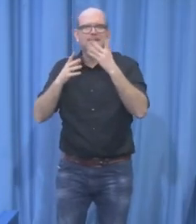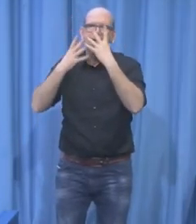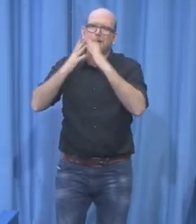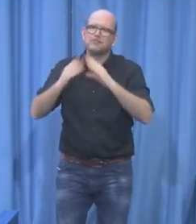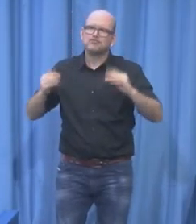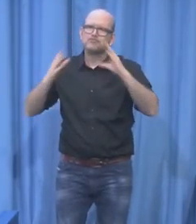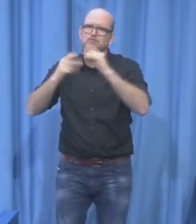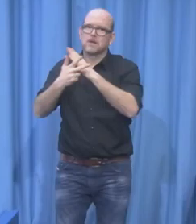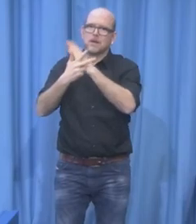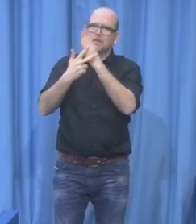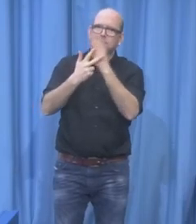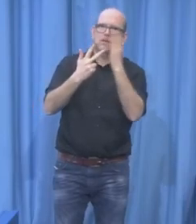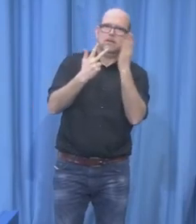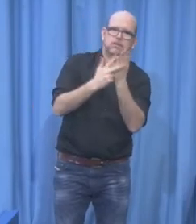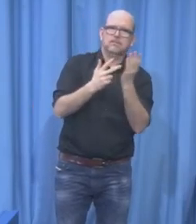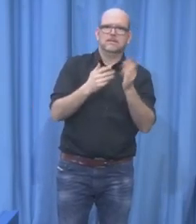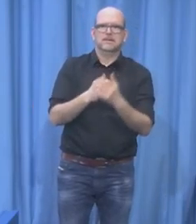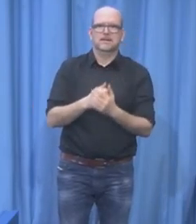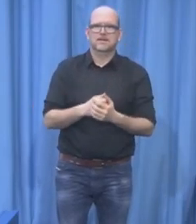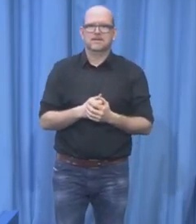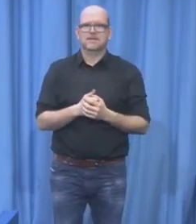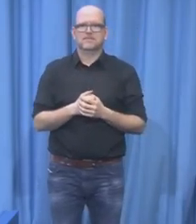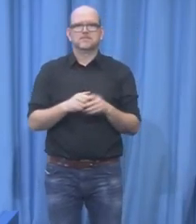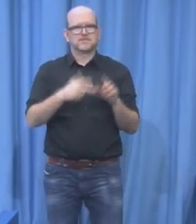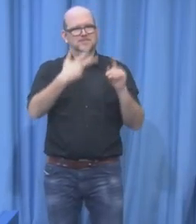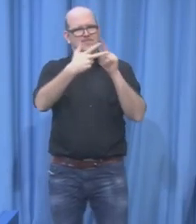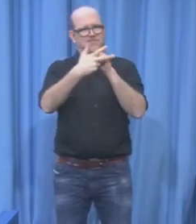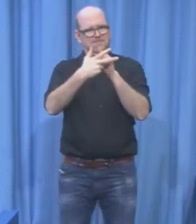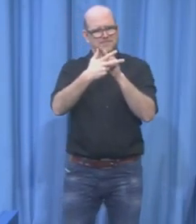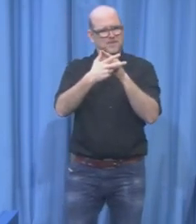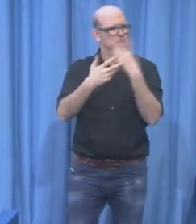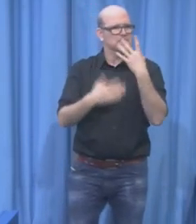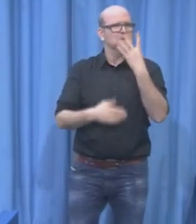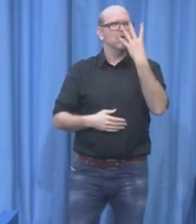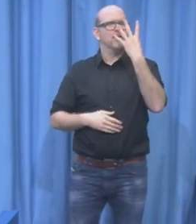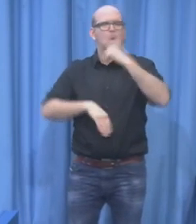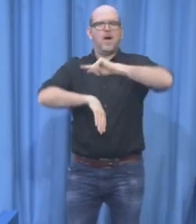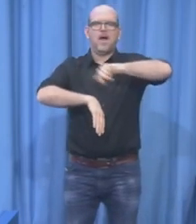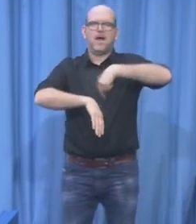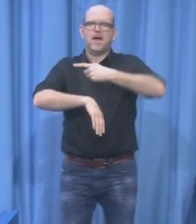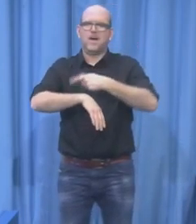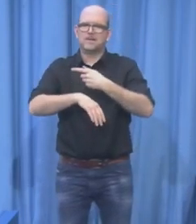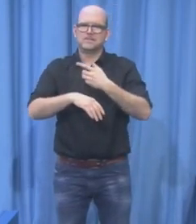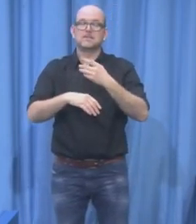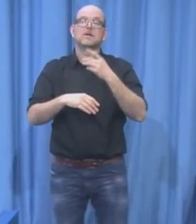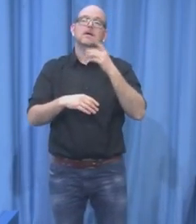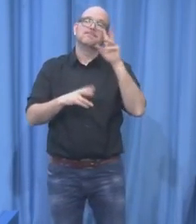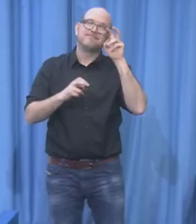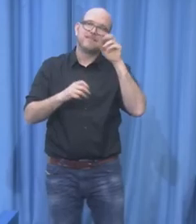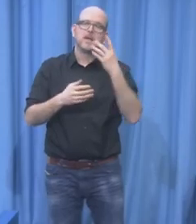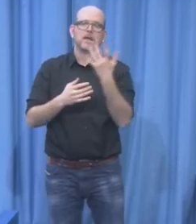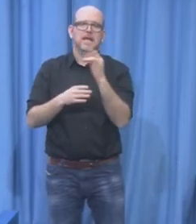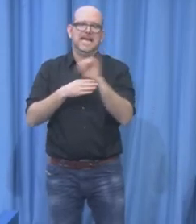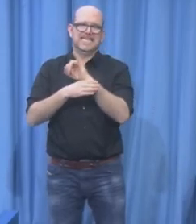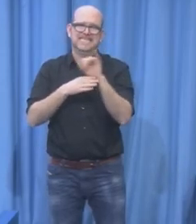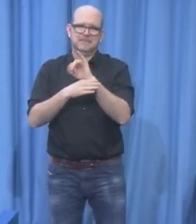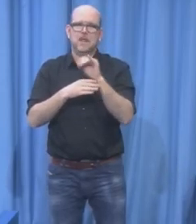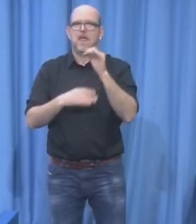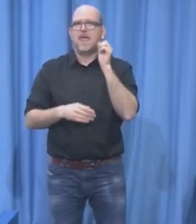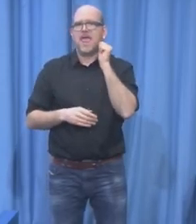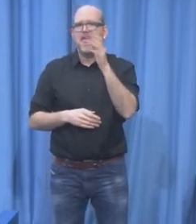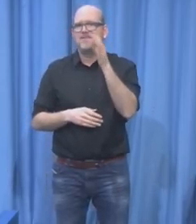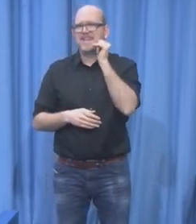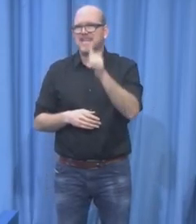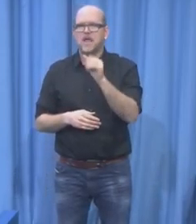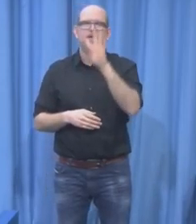We also have a fantastic link with our local education and training board, who come into the hospital every morning and provide an education